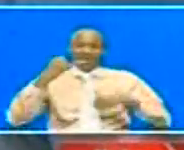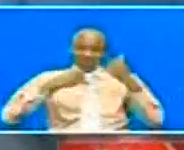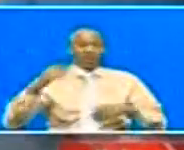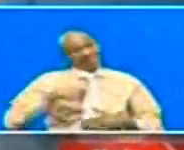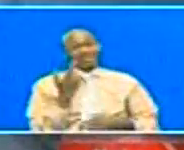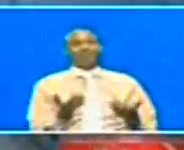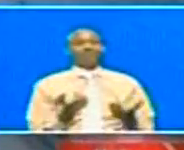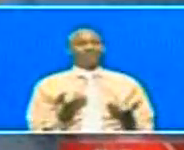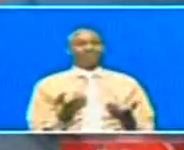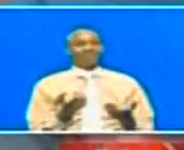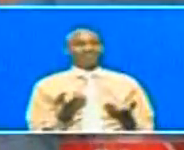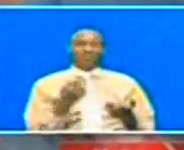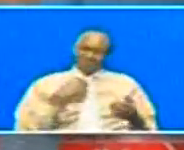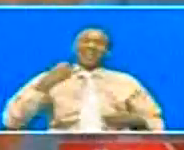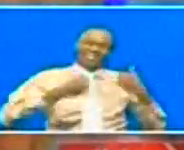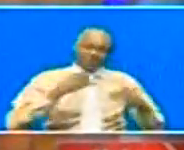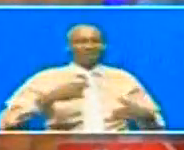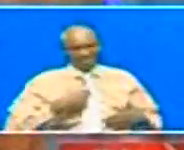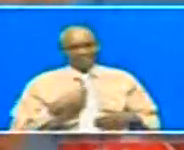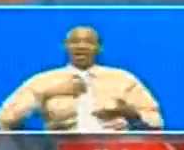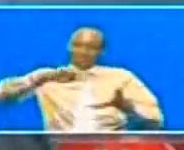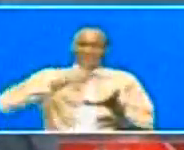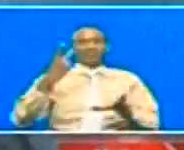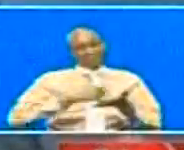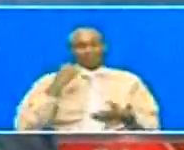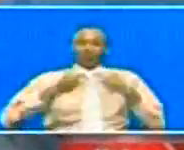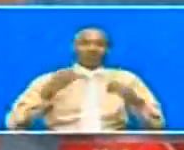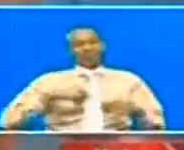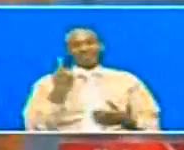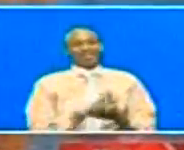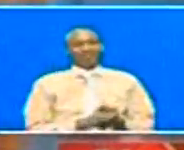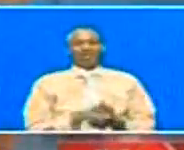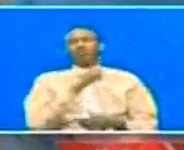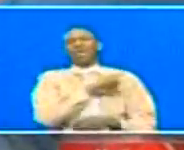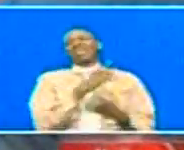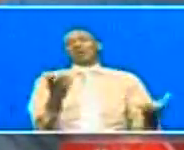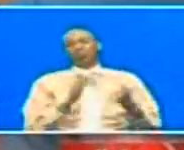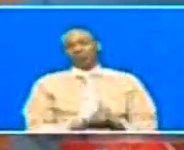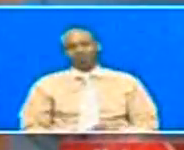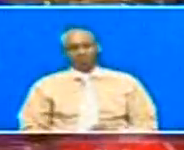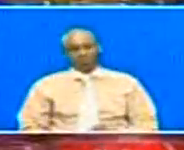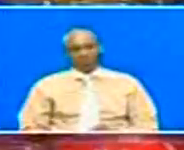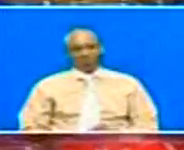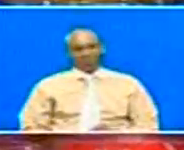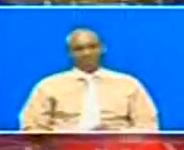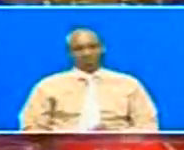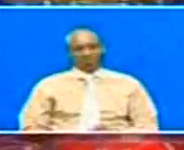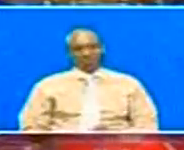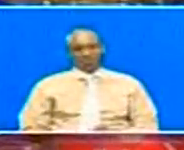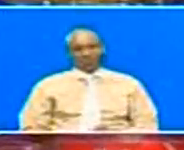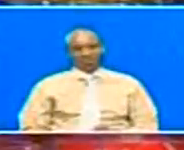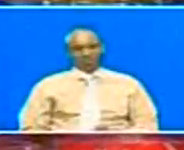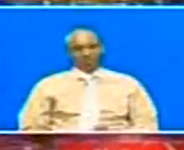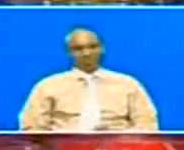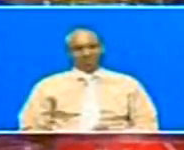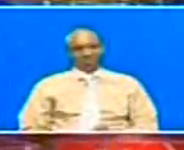myself. Having fun. Having fun. Getting paid. And getting paid for it. How lucky can you get? Damn. Is Sam Chalet listening?